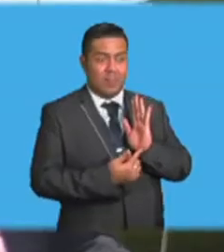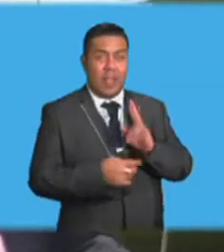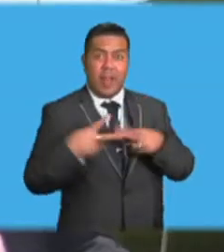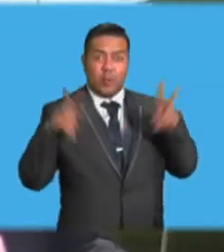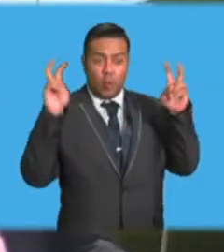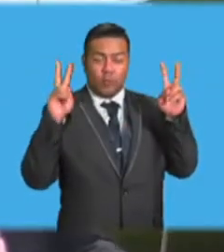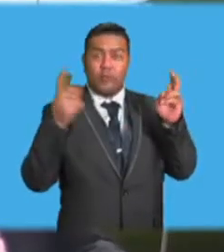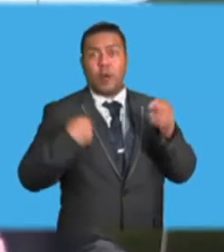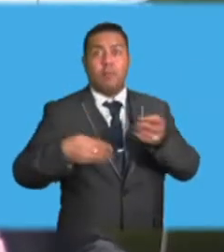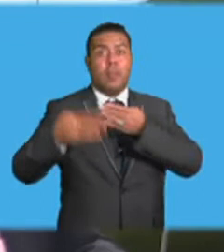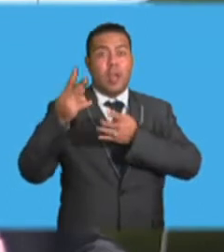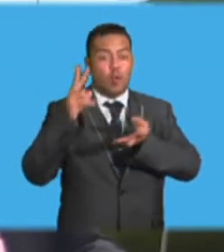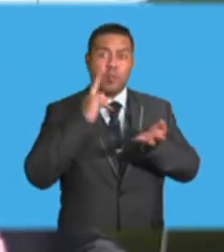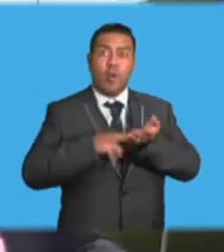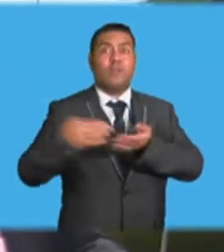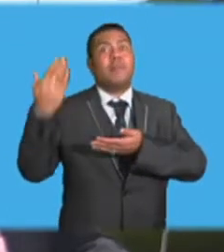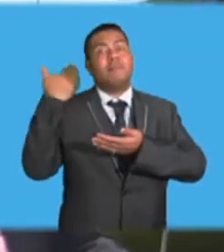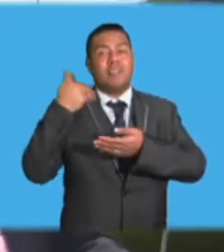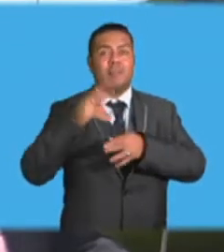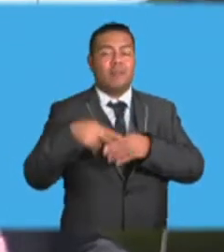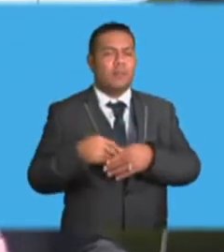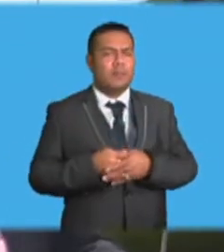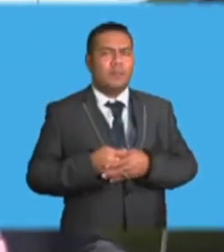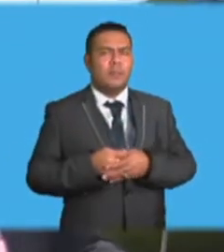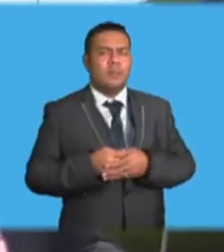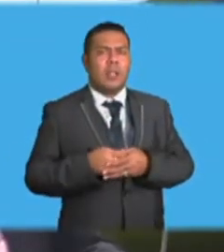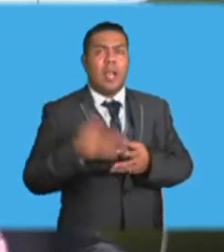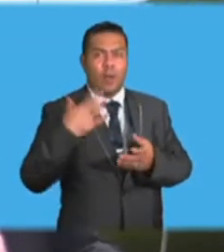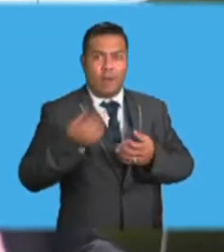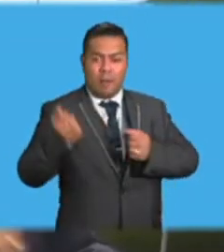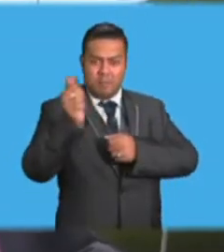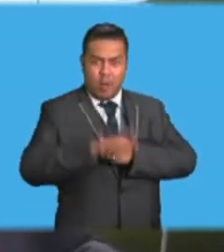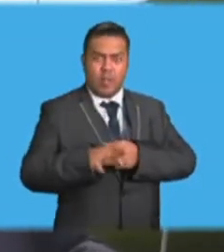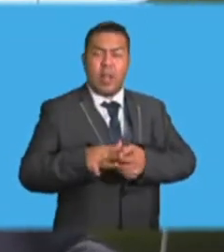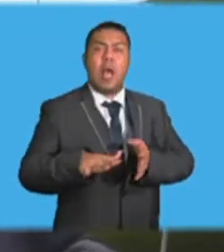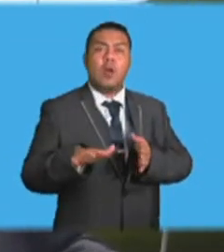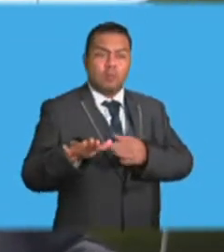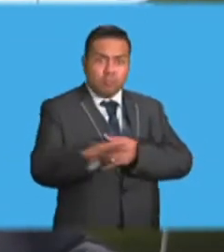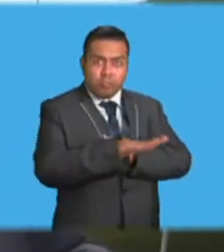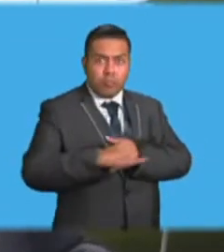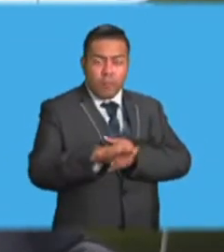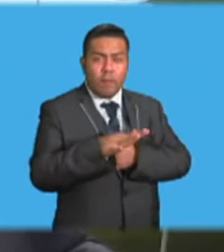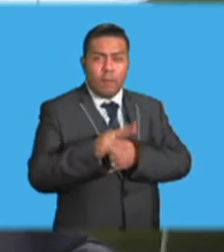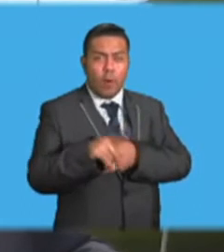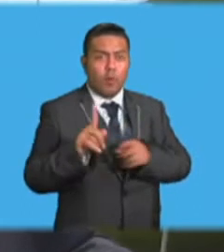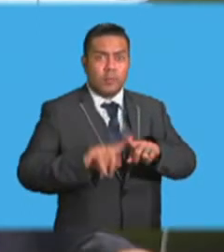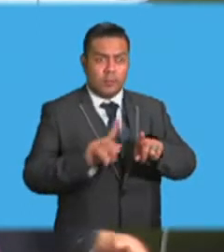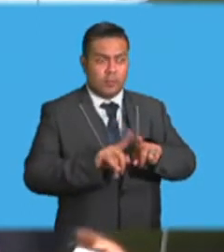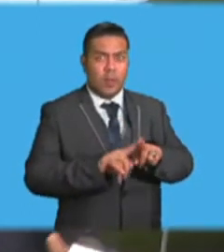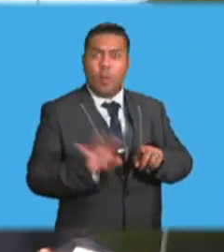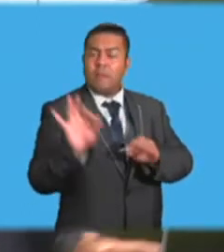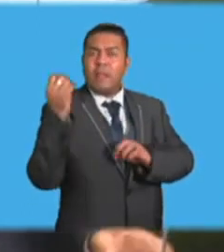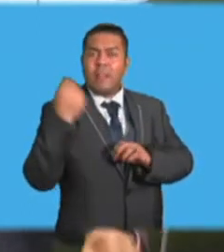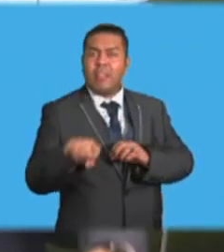me. He said, and I quote, "Whilst we've had burial grounds and crematoriums provided to various faiths, there are